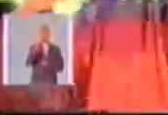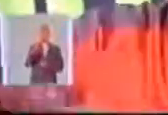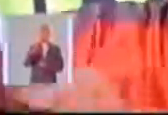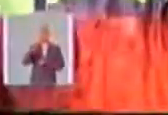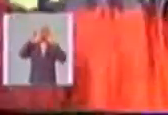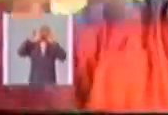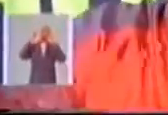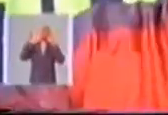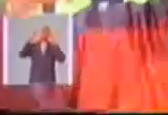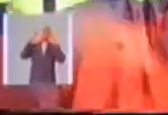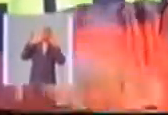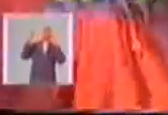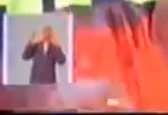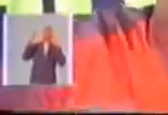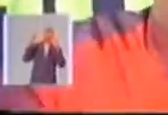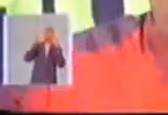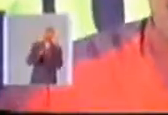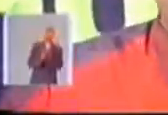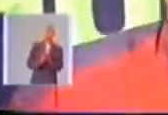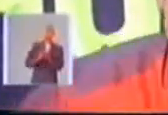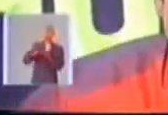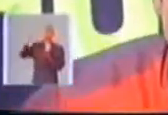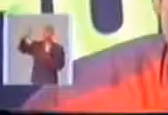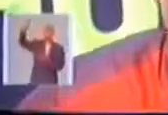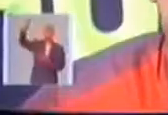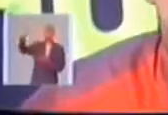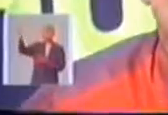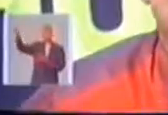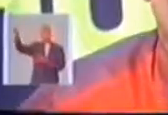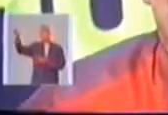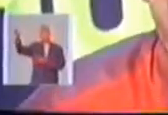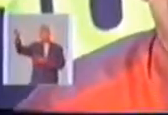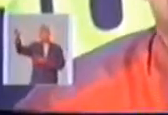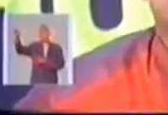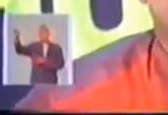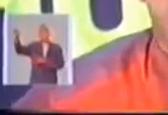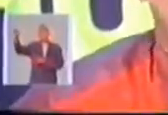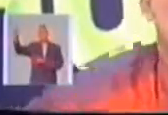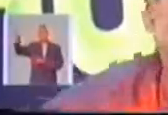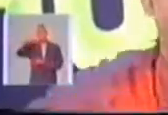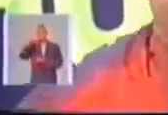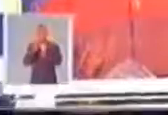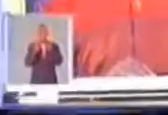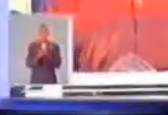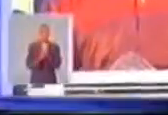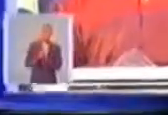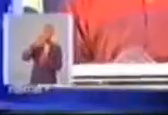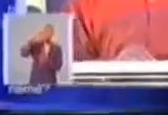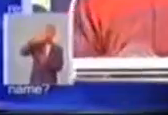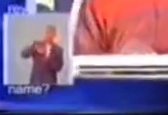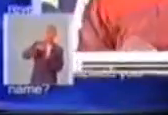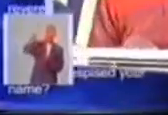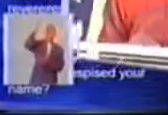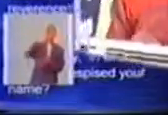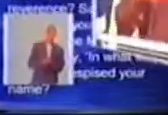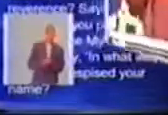chapter 3, see any tight. Ain't no all your tight. No, the question is, what about Malachi chapter 1? What about what you